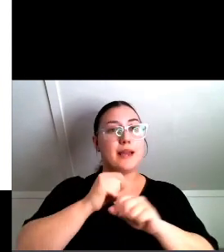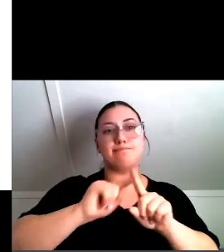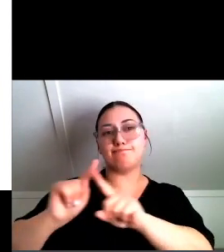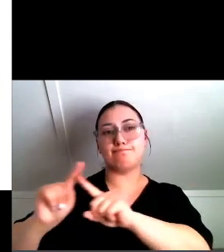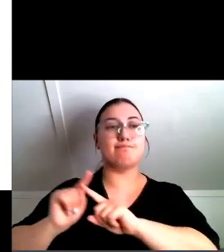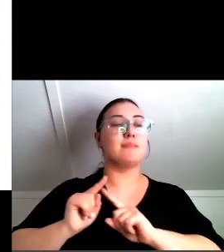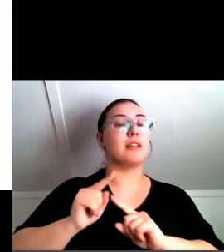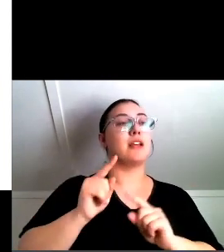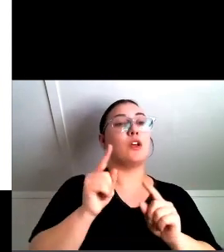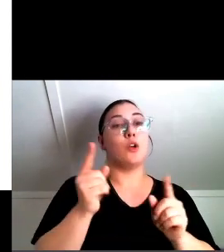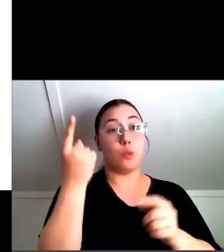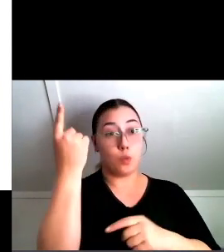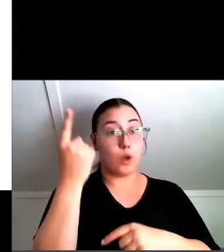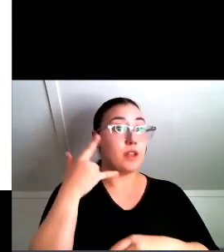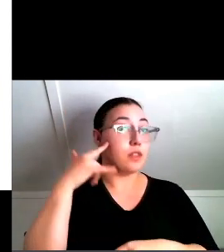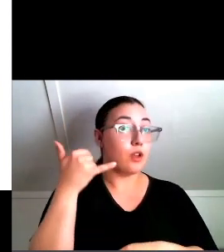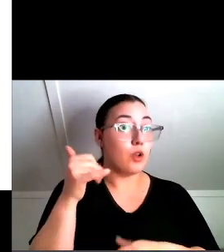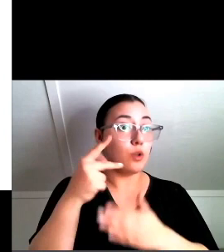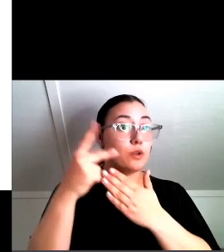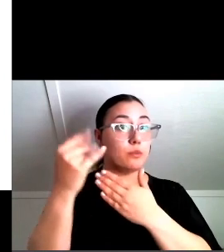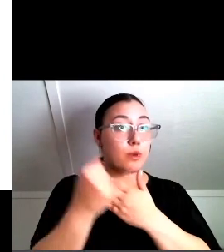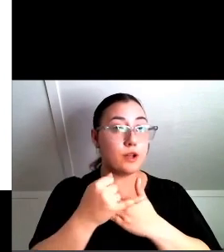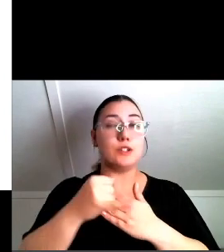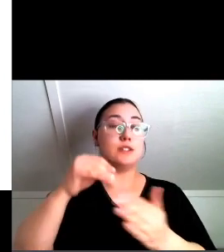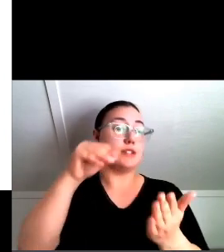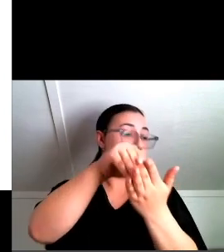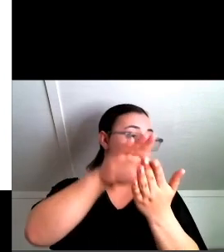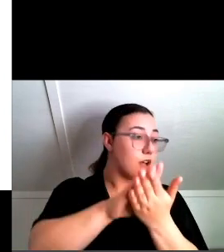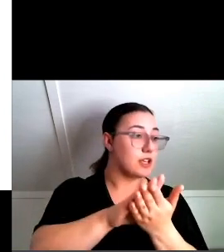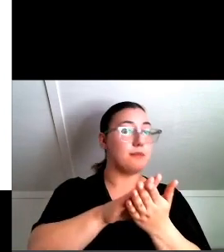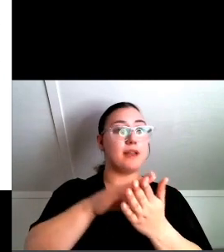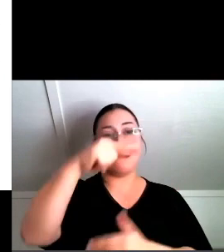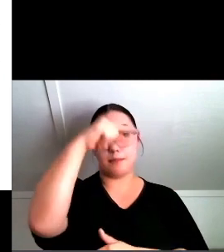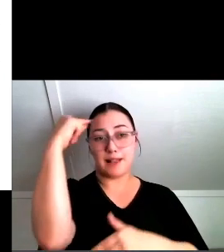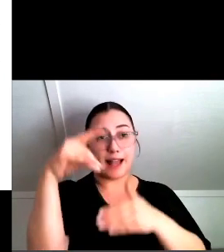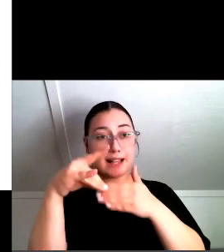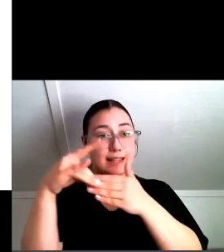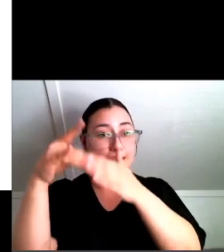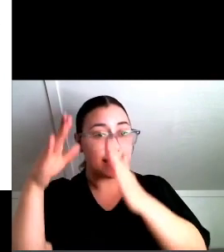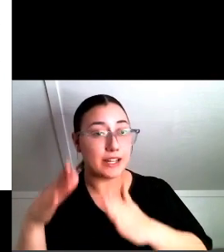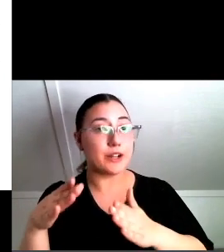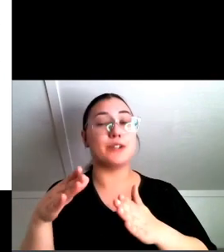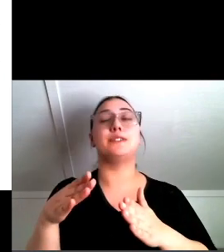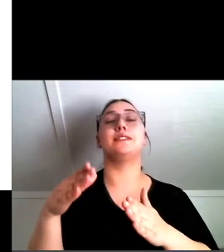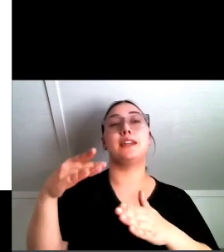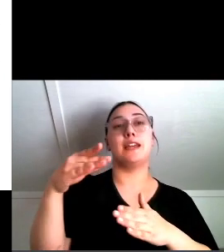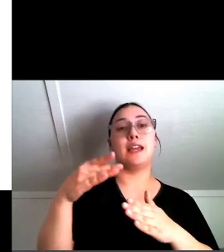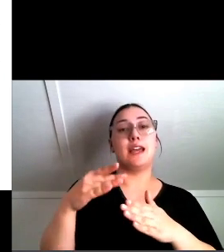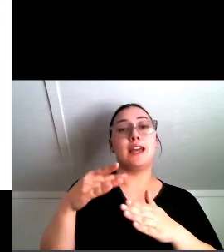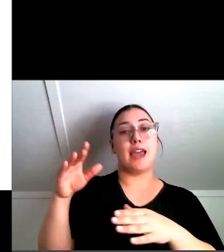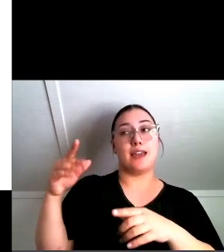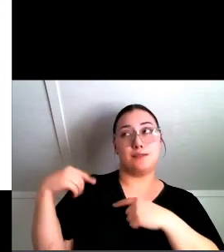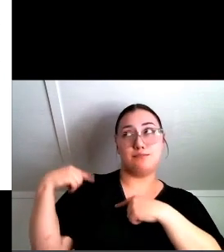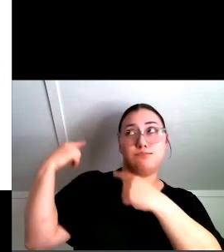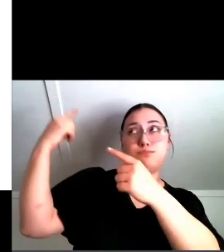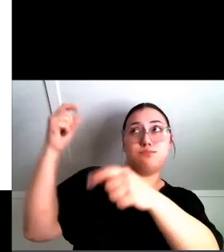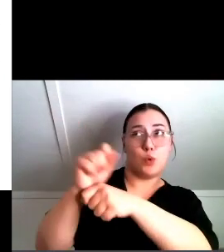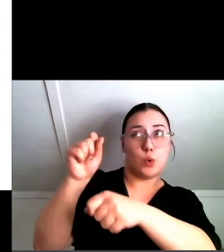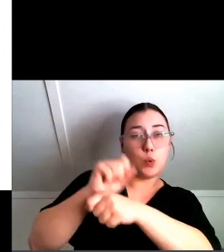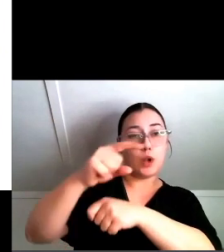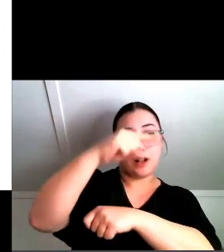white leaders that founded the town, but also Black leaders like Henderson. But working in the archive, I was also able to call